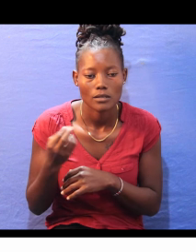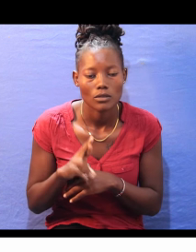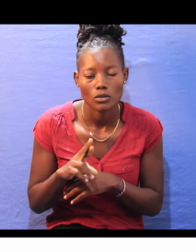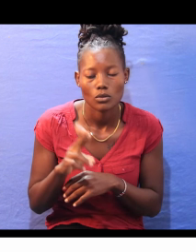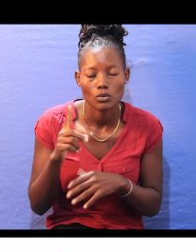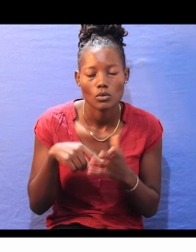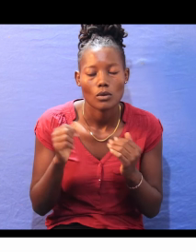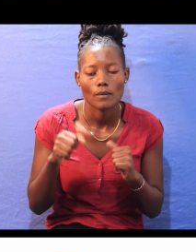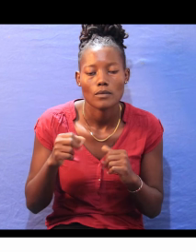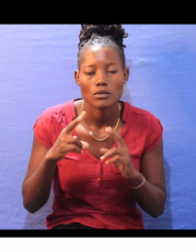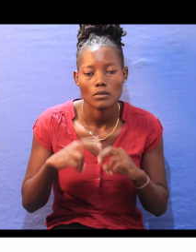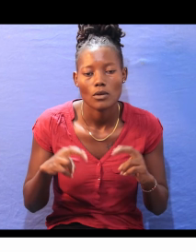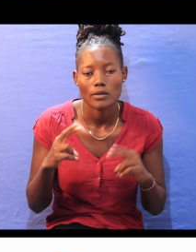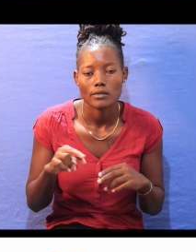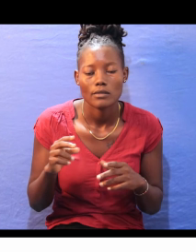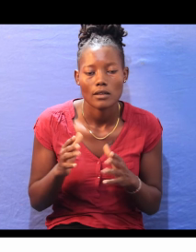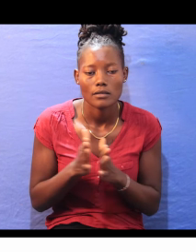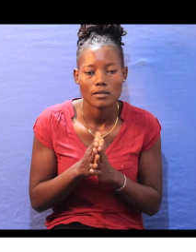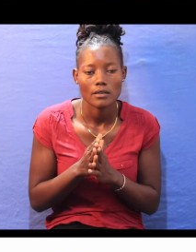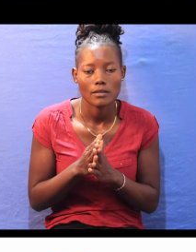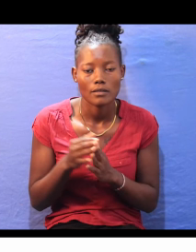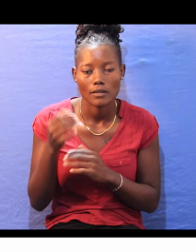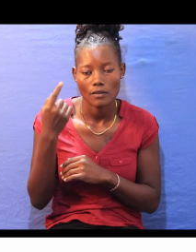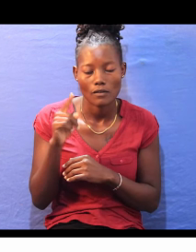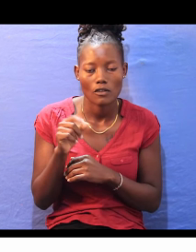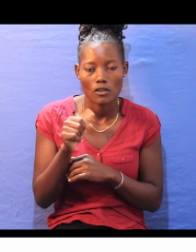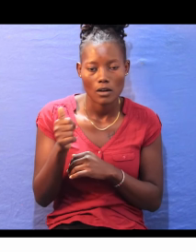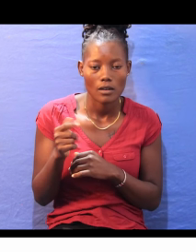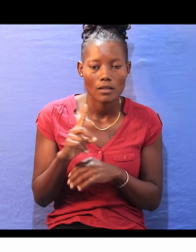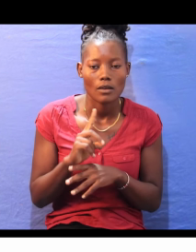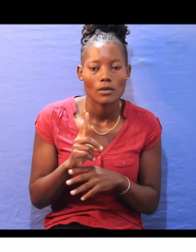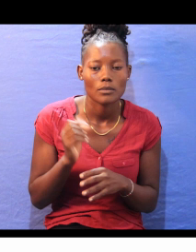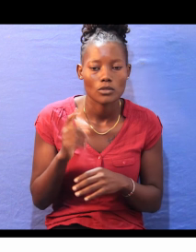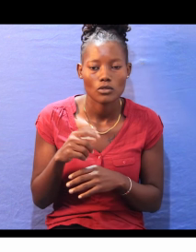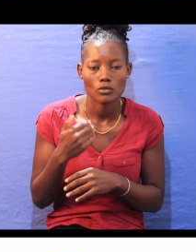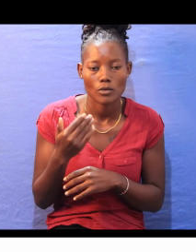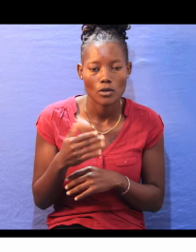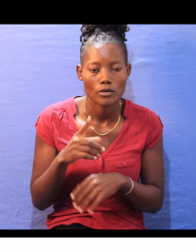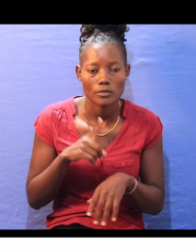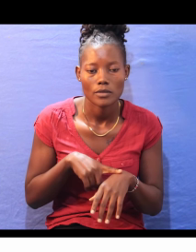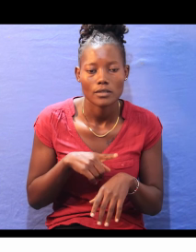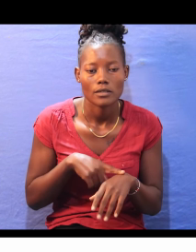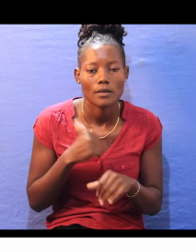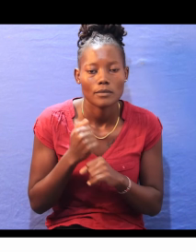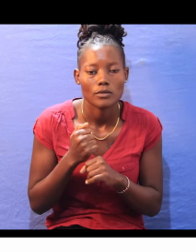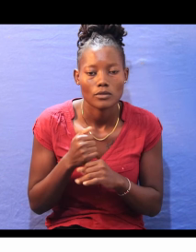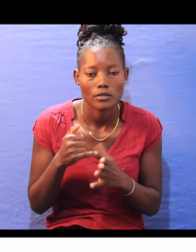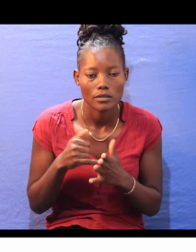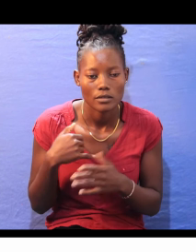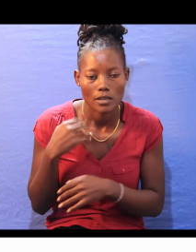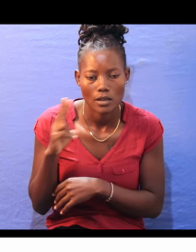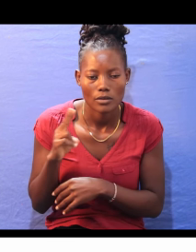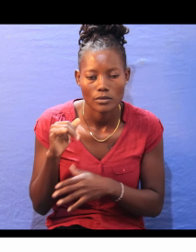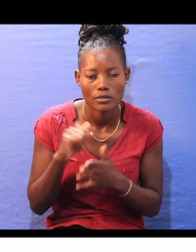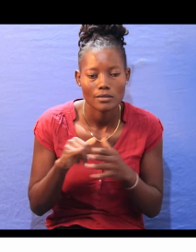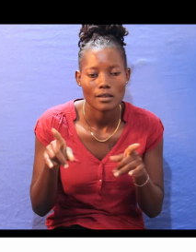snatch. And if we're doing partial or block movements, they should always be within 10% of our best. I use that